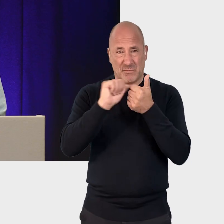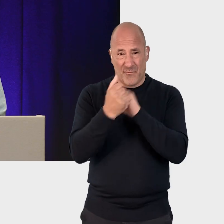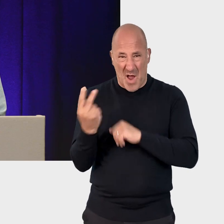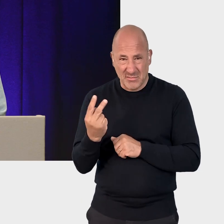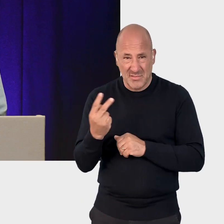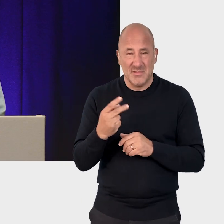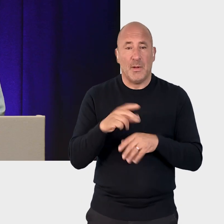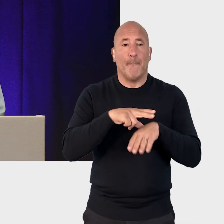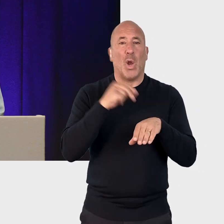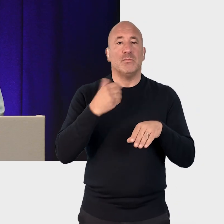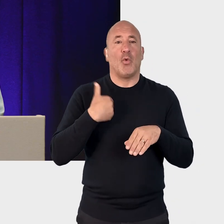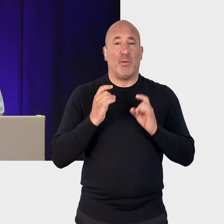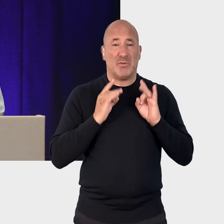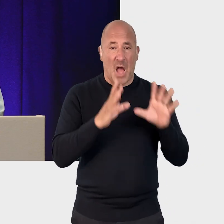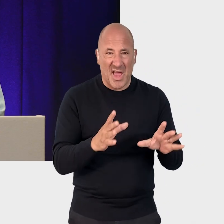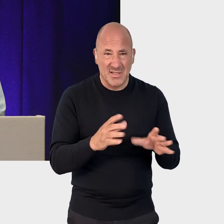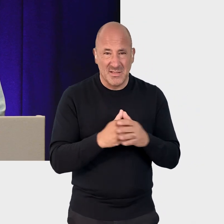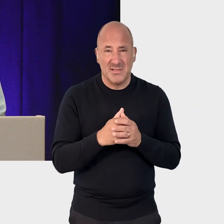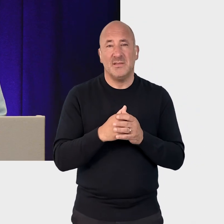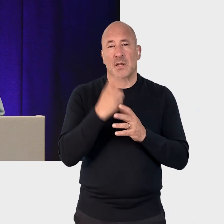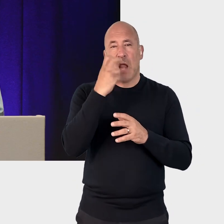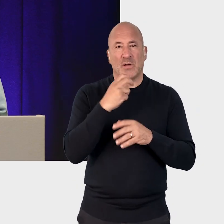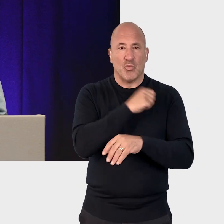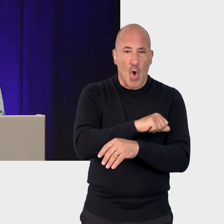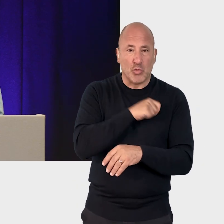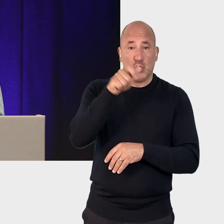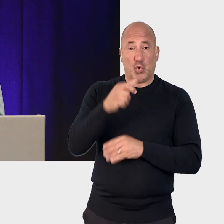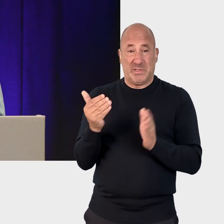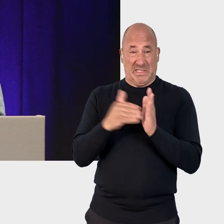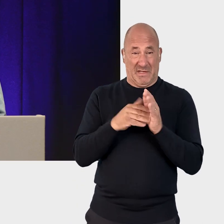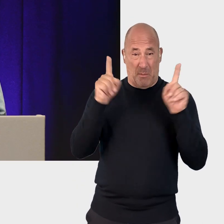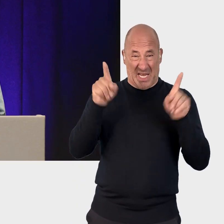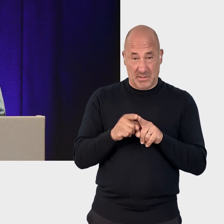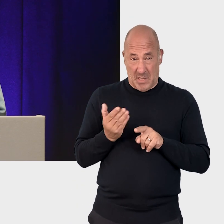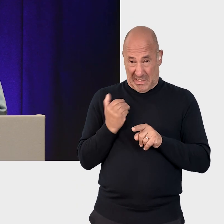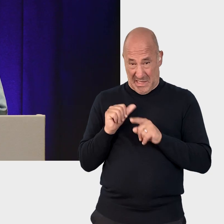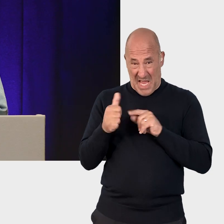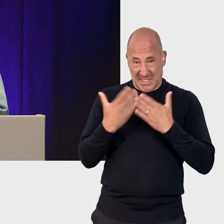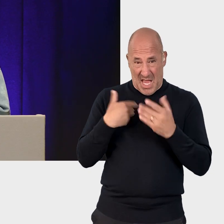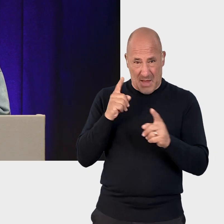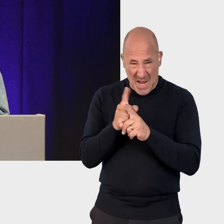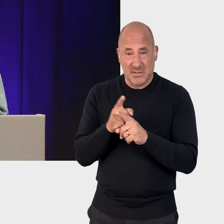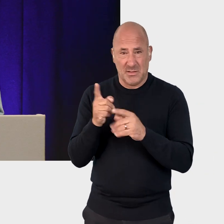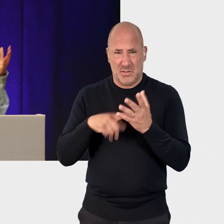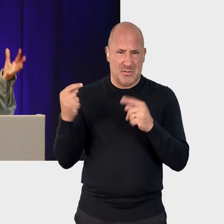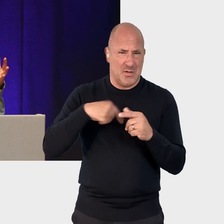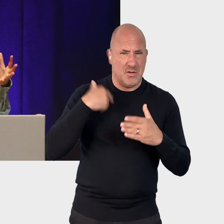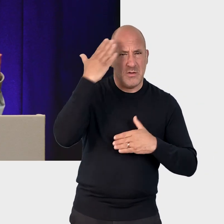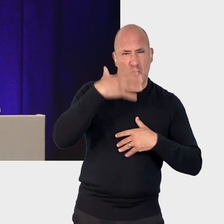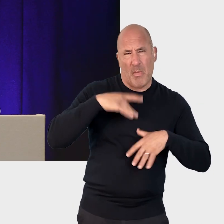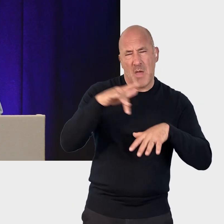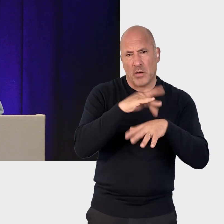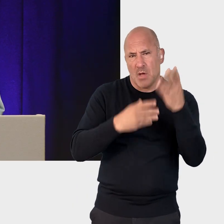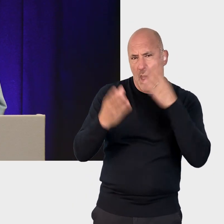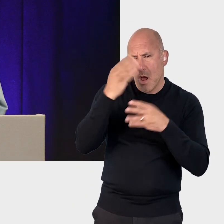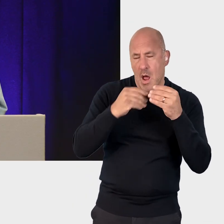friends, a retired policewoman, a night nurse, a student who arrived from India the day before we met her, who came to the UK with big dreams of learning